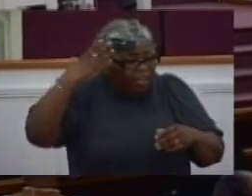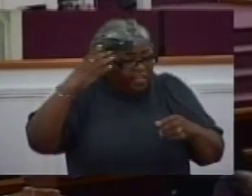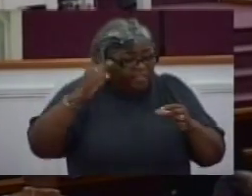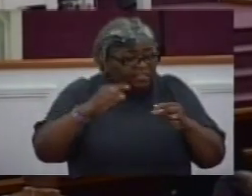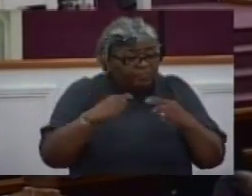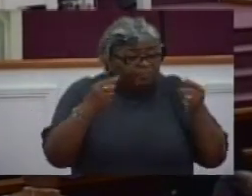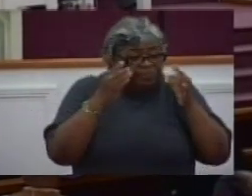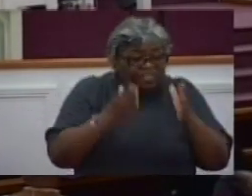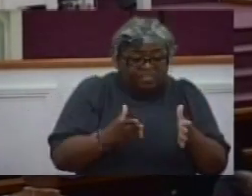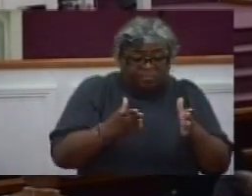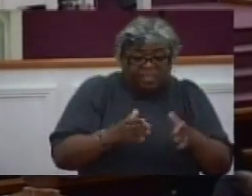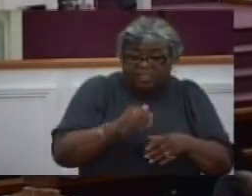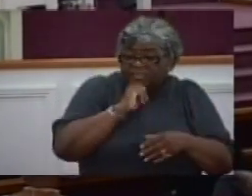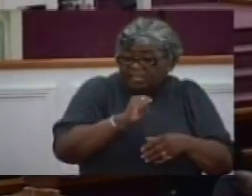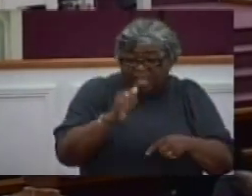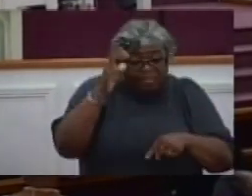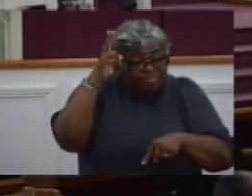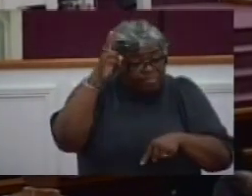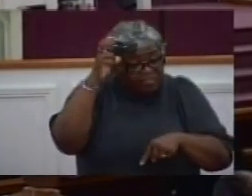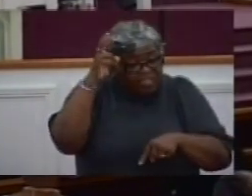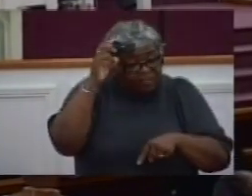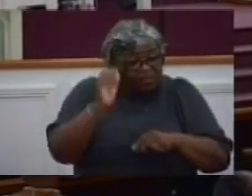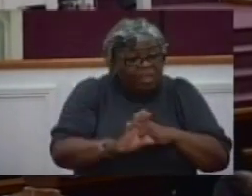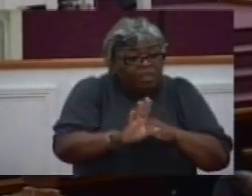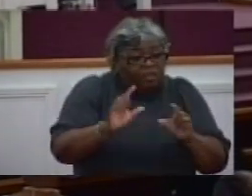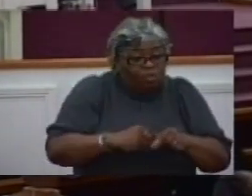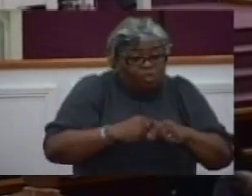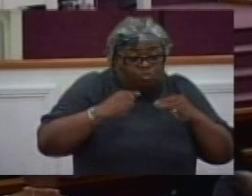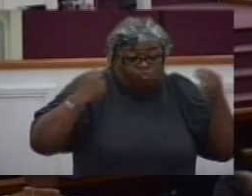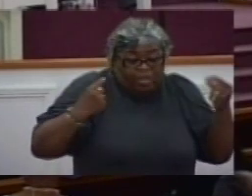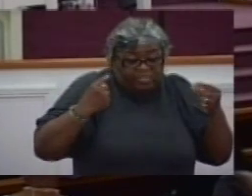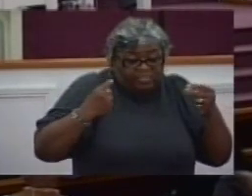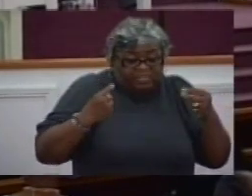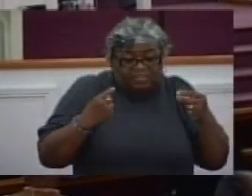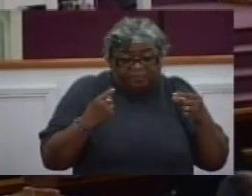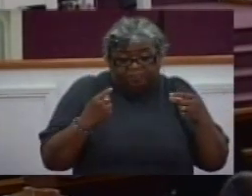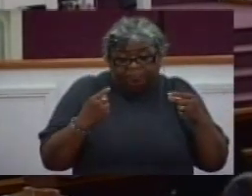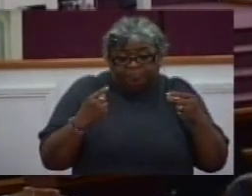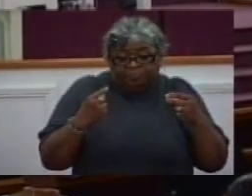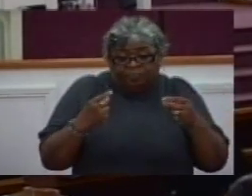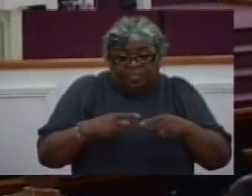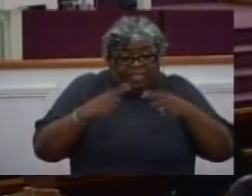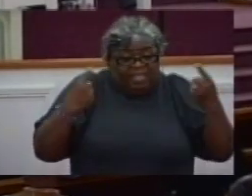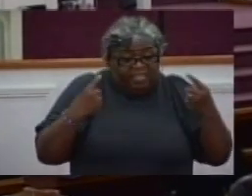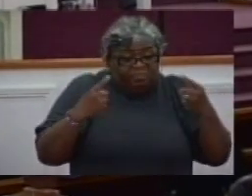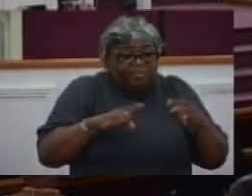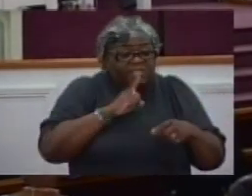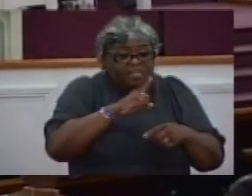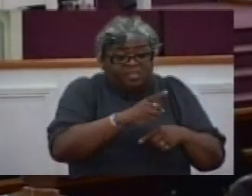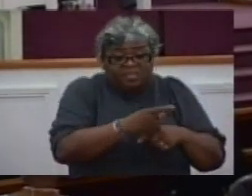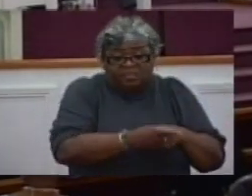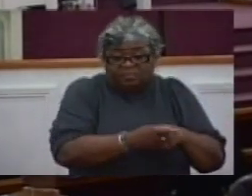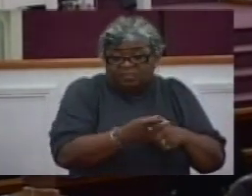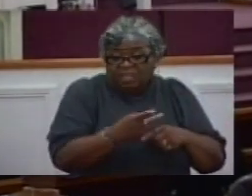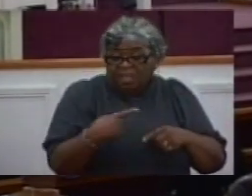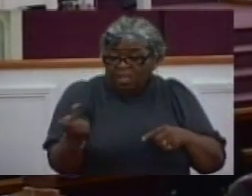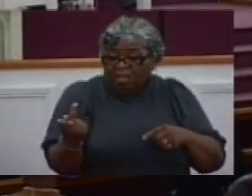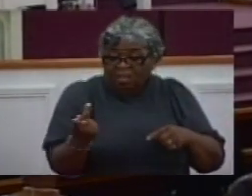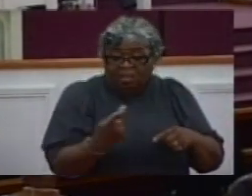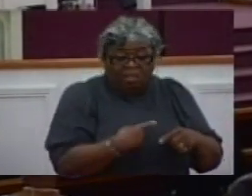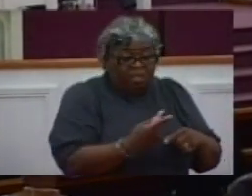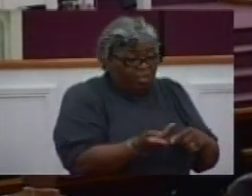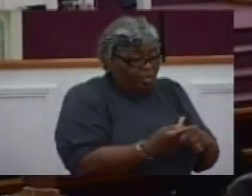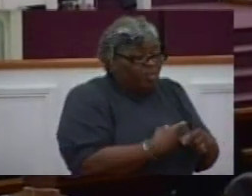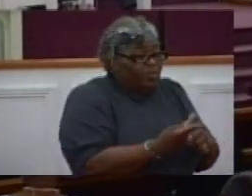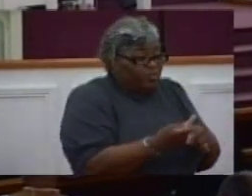enemy really is not the devil. Your greatest enemy is you. Oh, I wonder, do I have